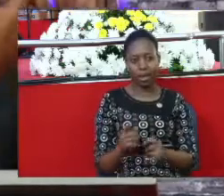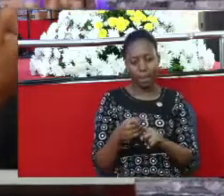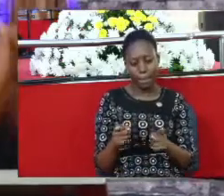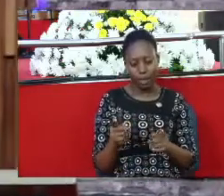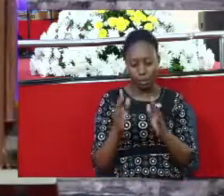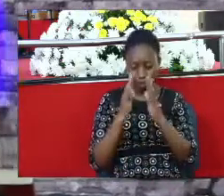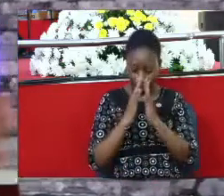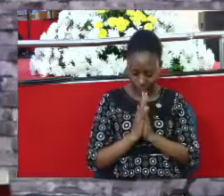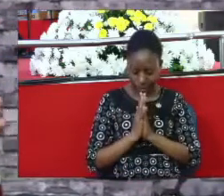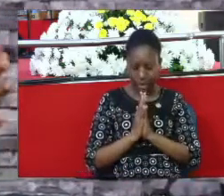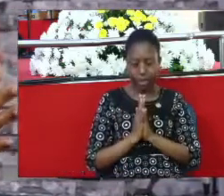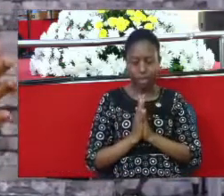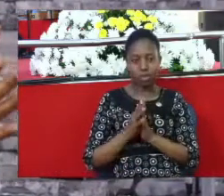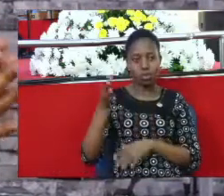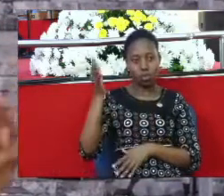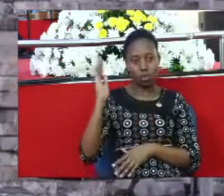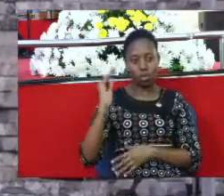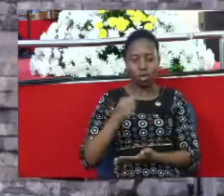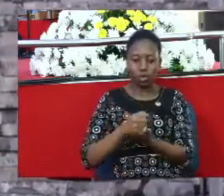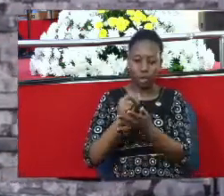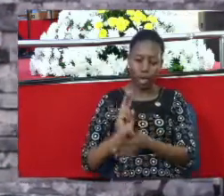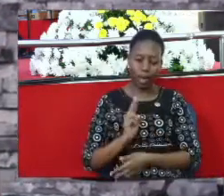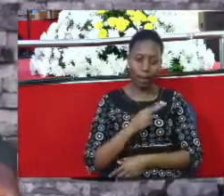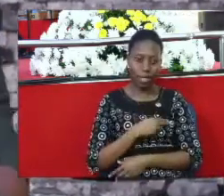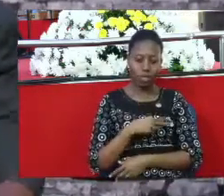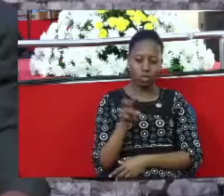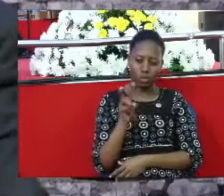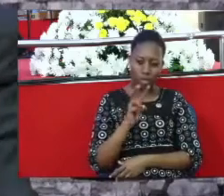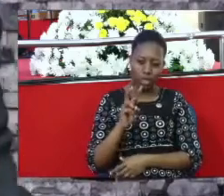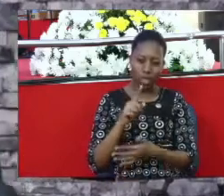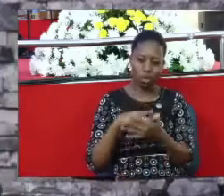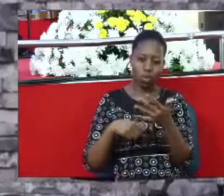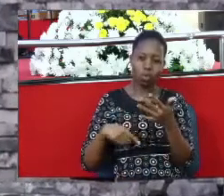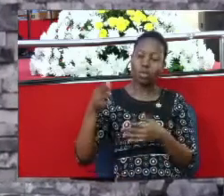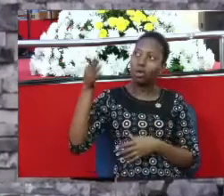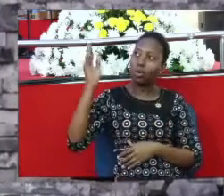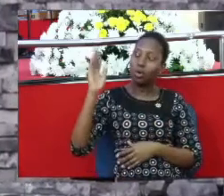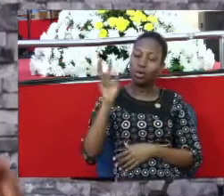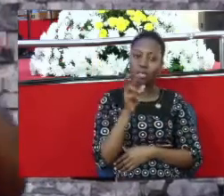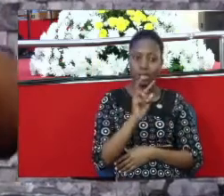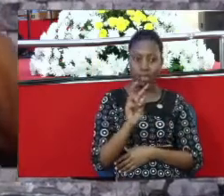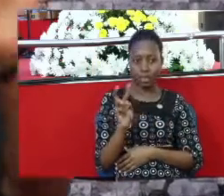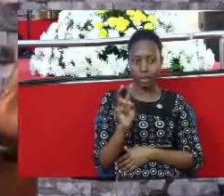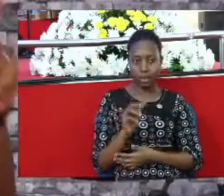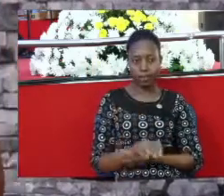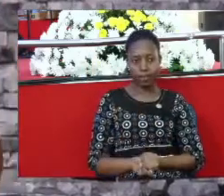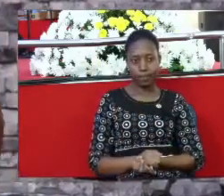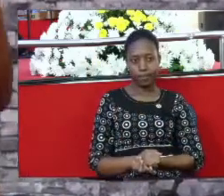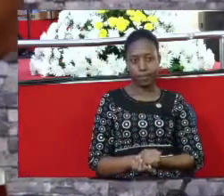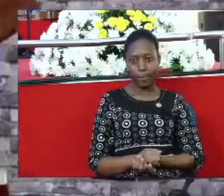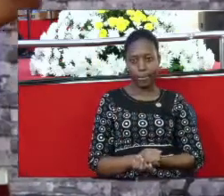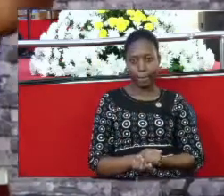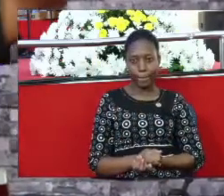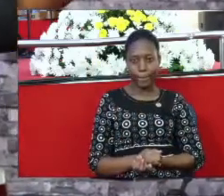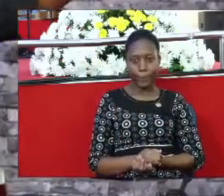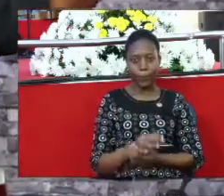us not to see trees but to see what you have in store. The point that I'm bringing is that you and I always will need to agree